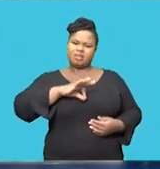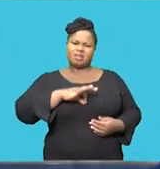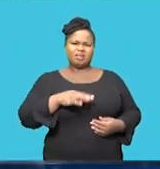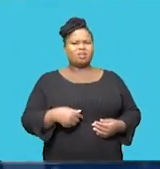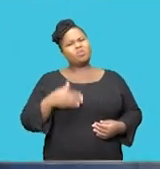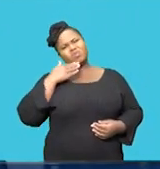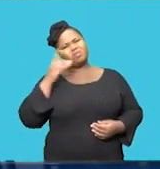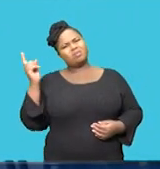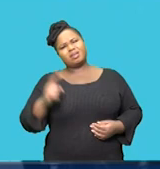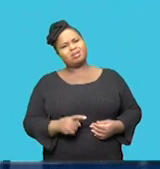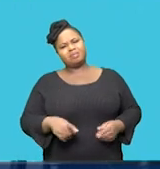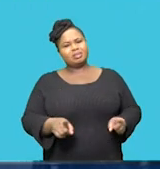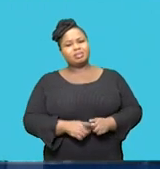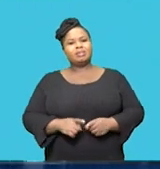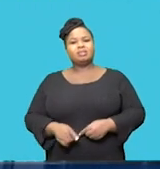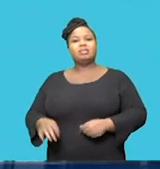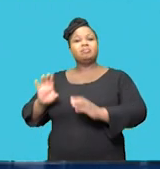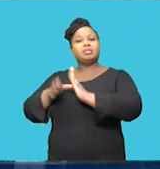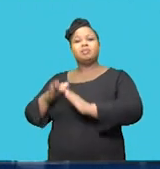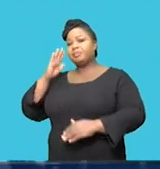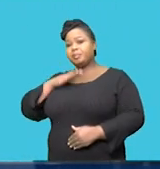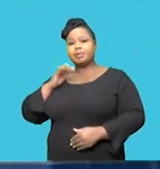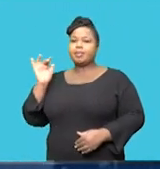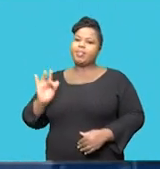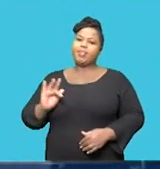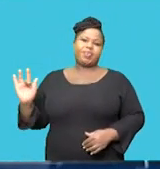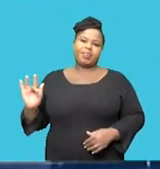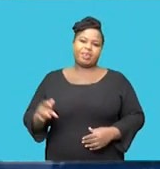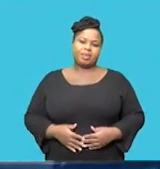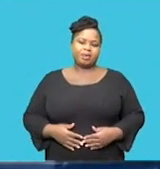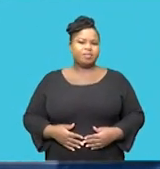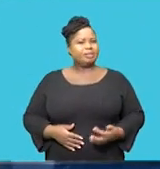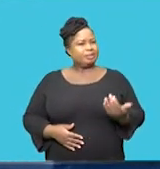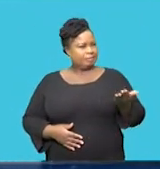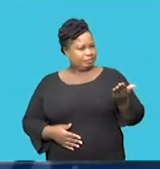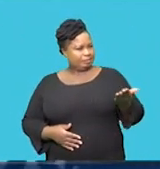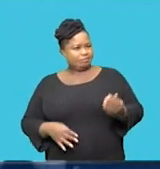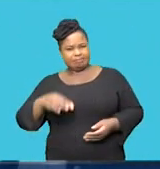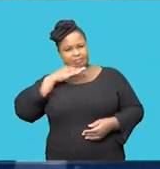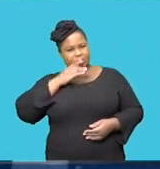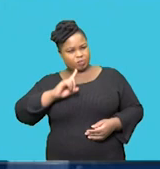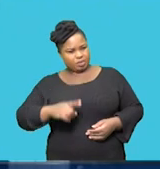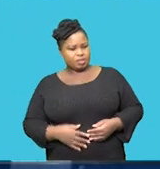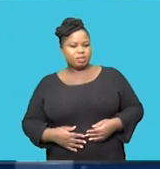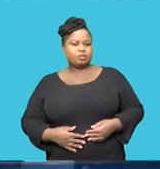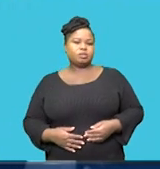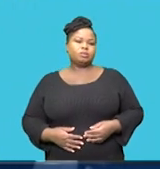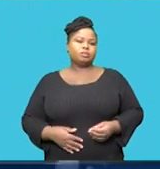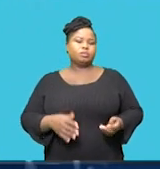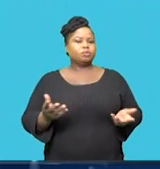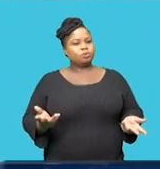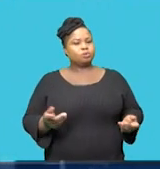had come with 20, even from the April teams? No one. So what is this telling us? It says to